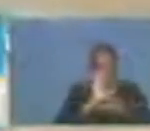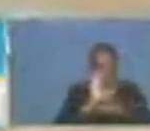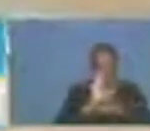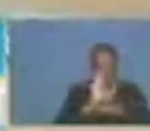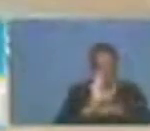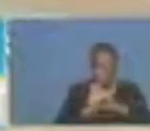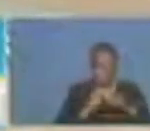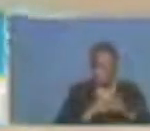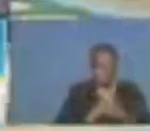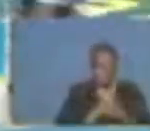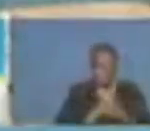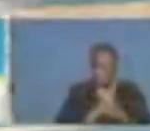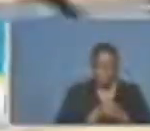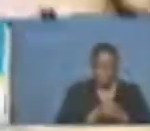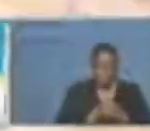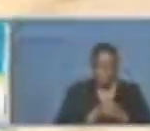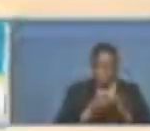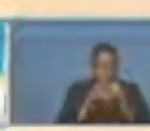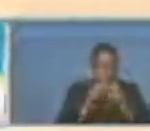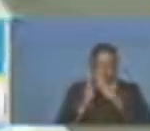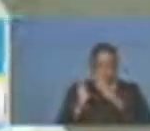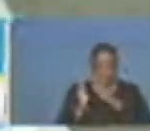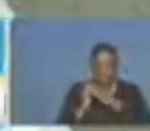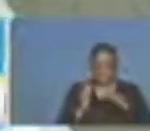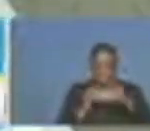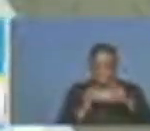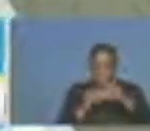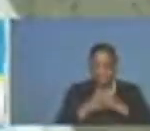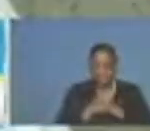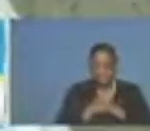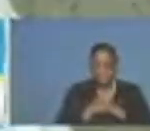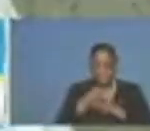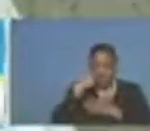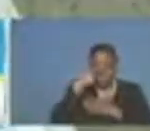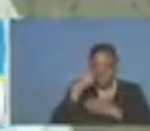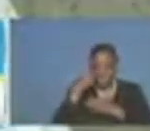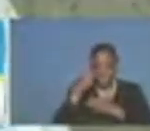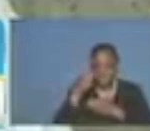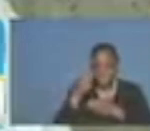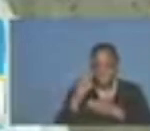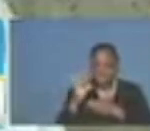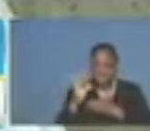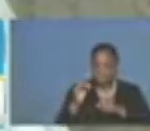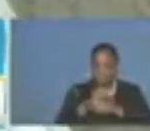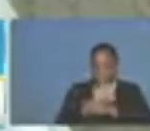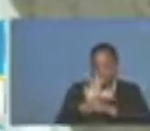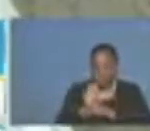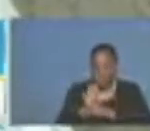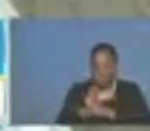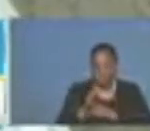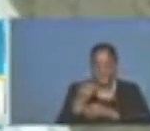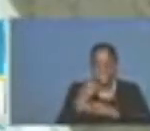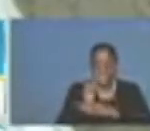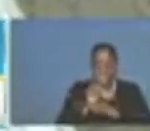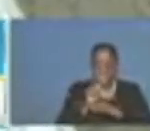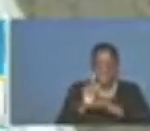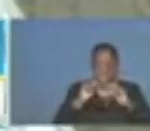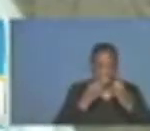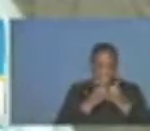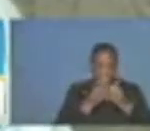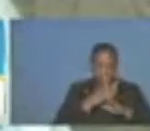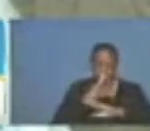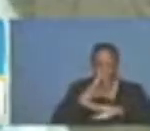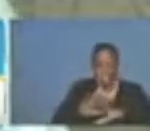Robinson Stadium. And because of COVID, and our team overcoming challenges. We